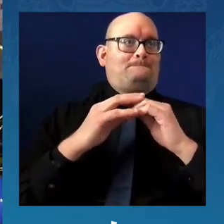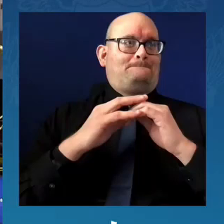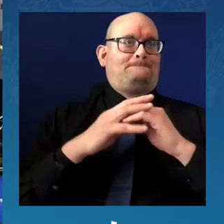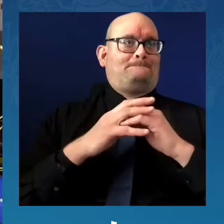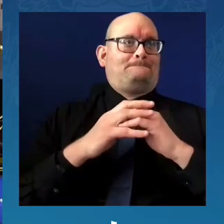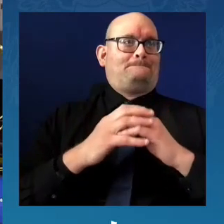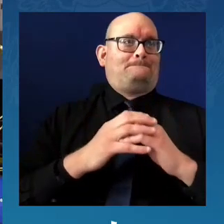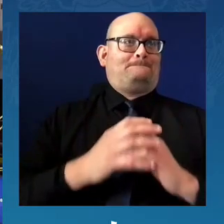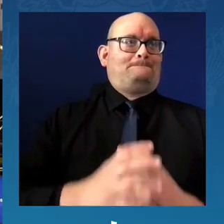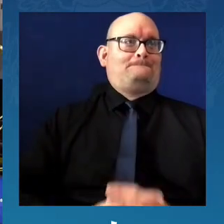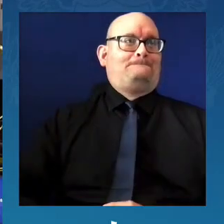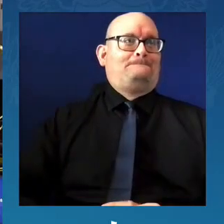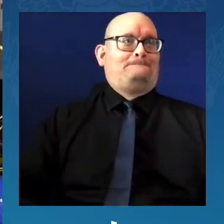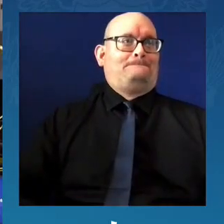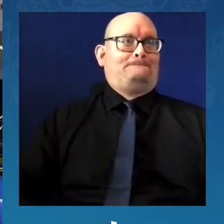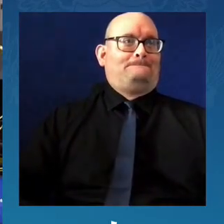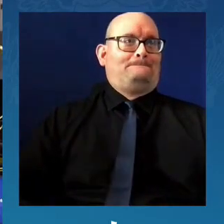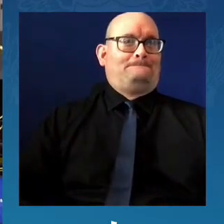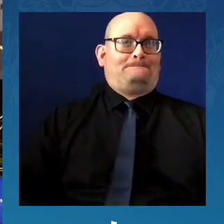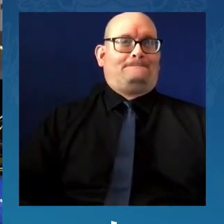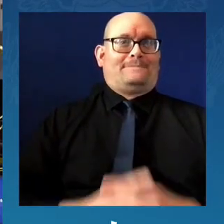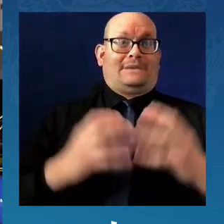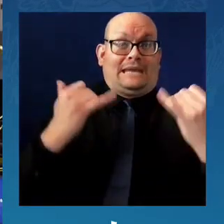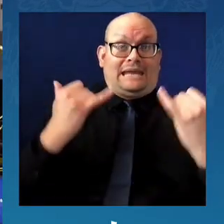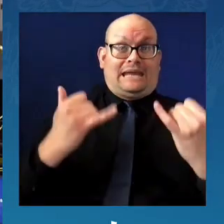And with that, we will begin our meeting.